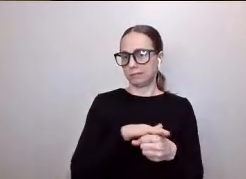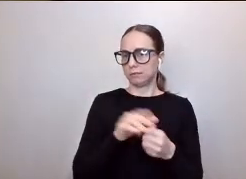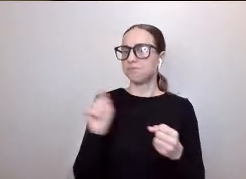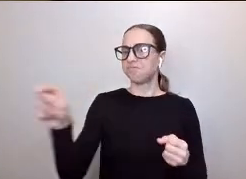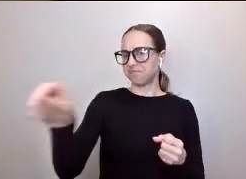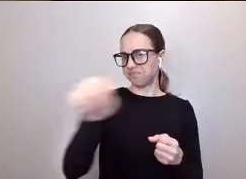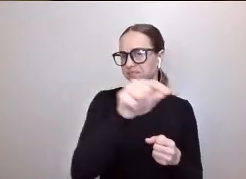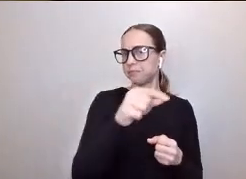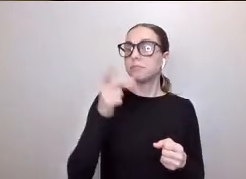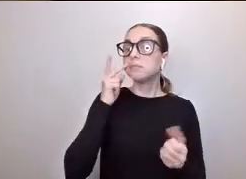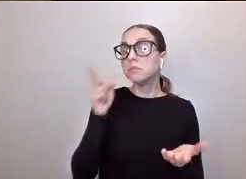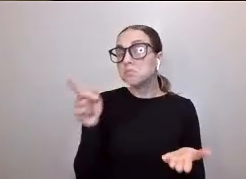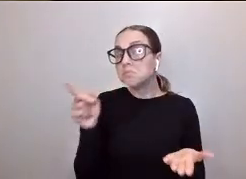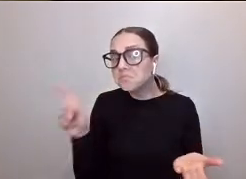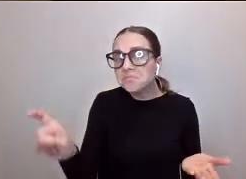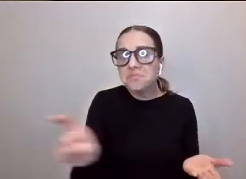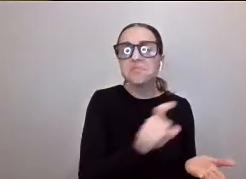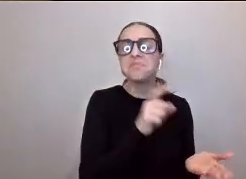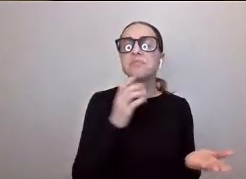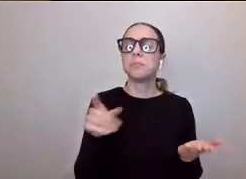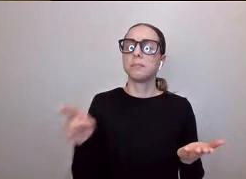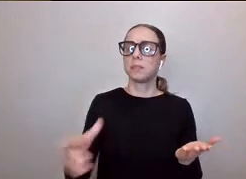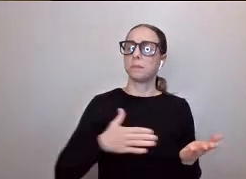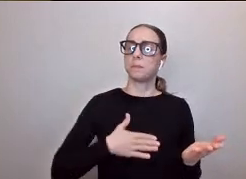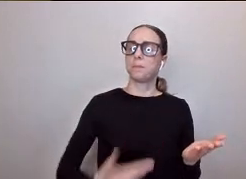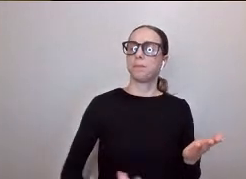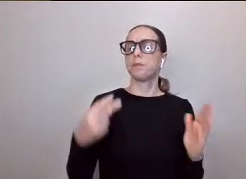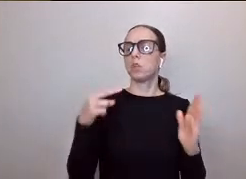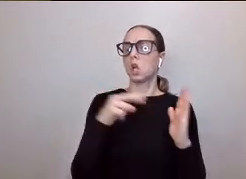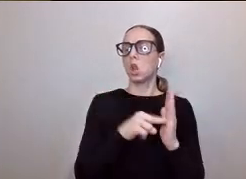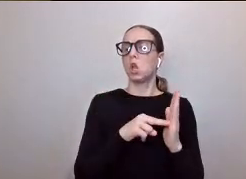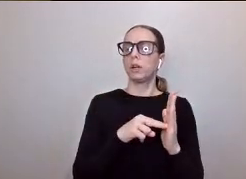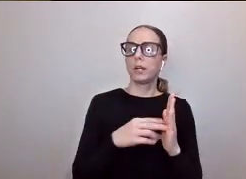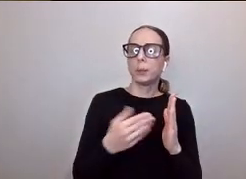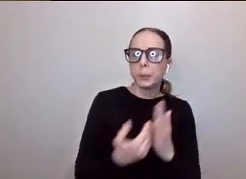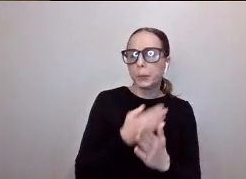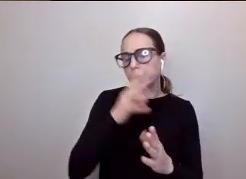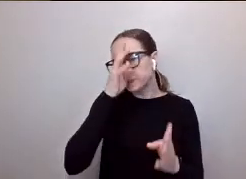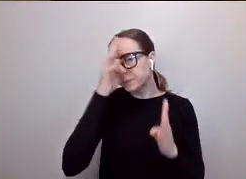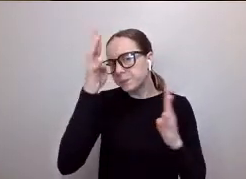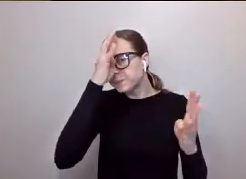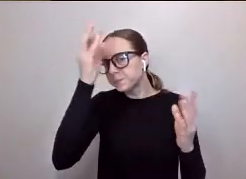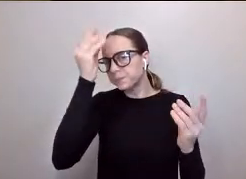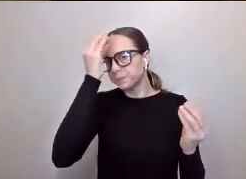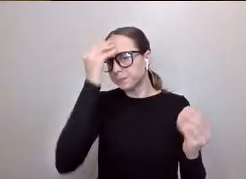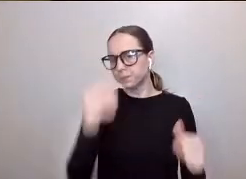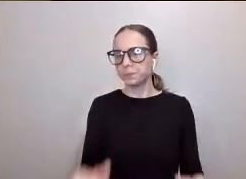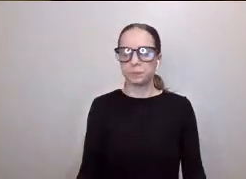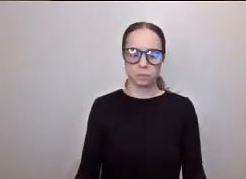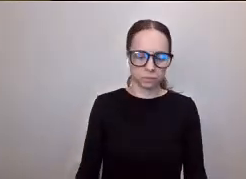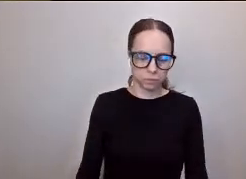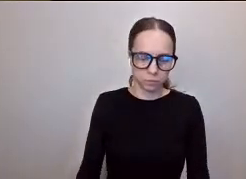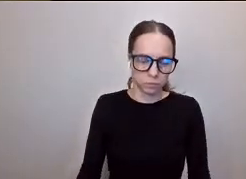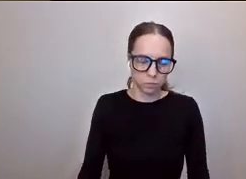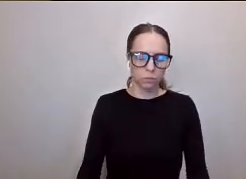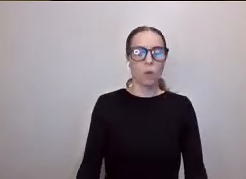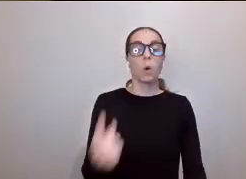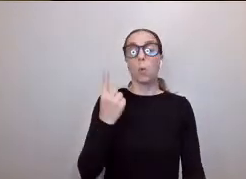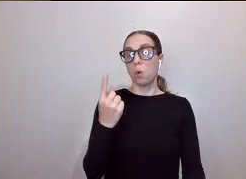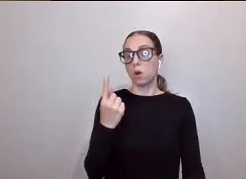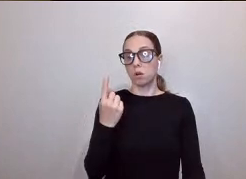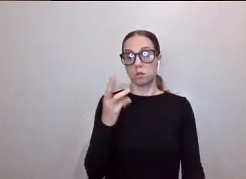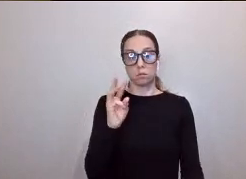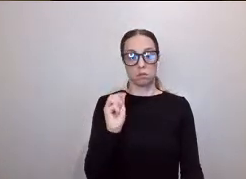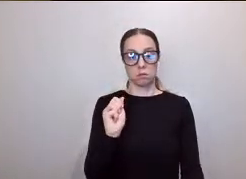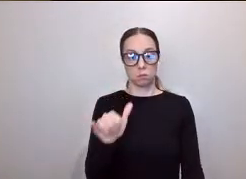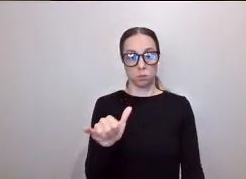look at maybe out of the box thinking a little bit. One of the things when we were doing that is we found out that Hennepin